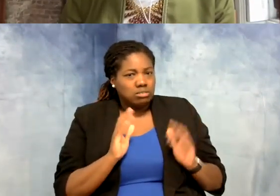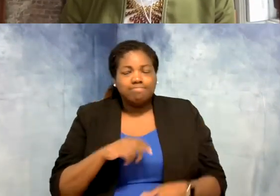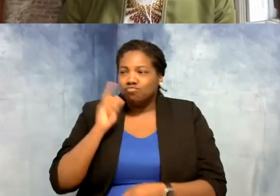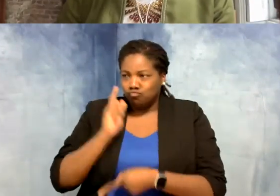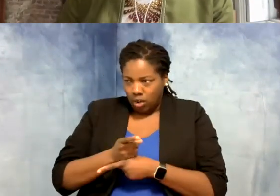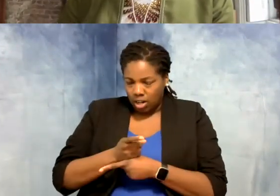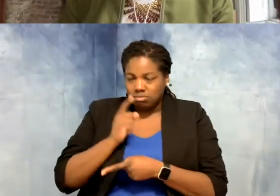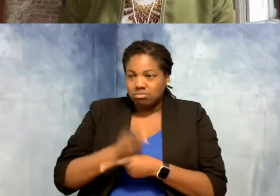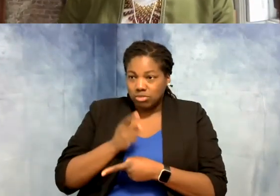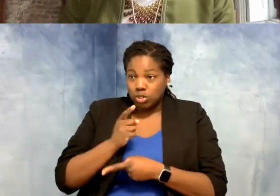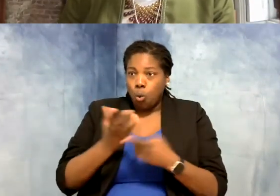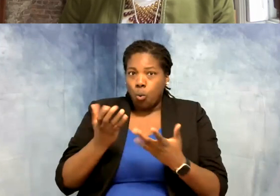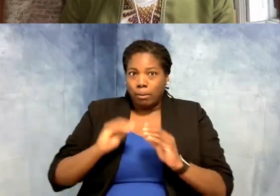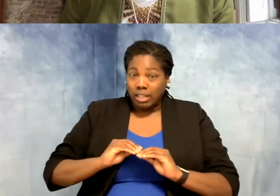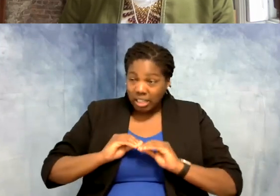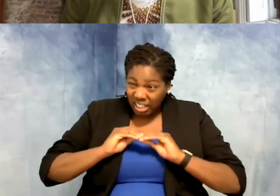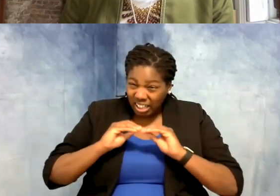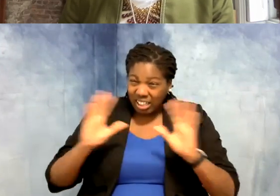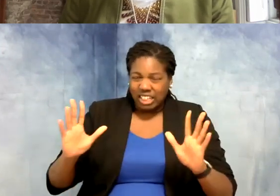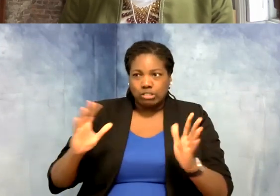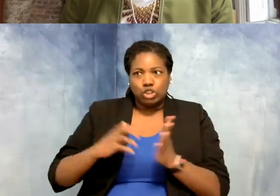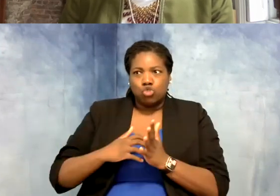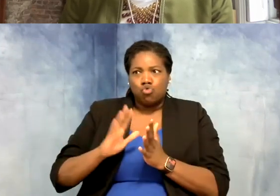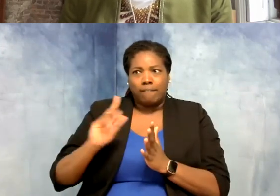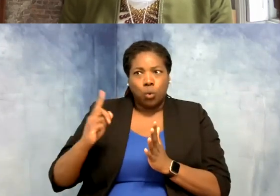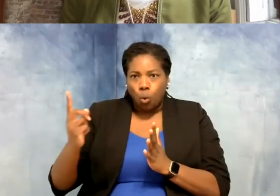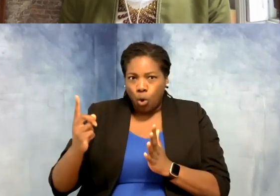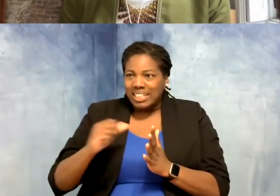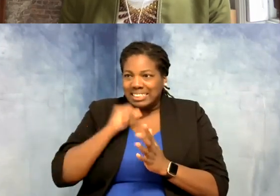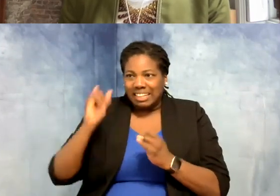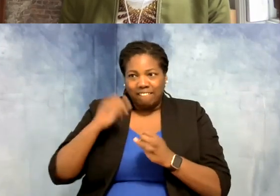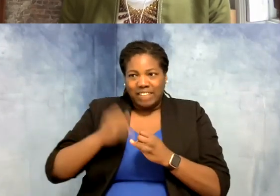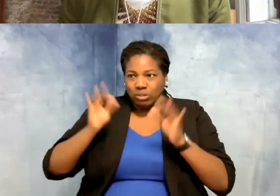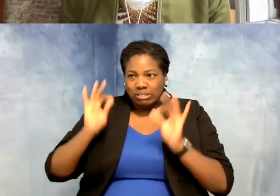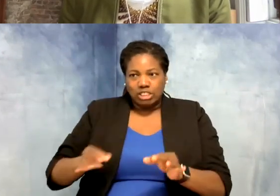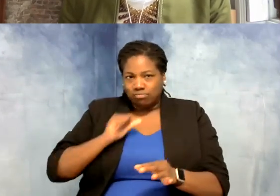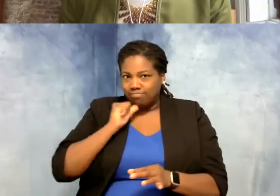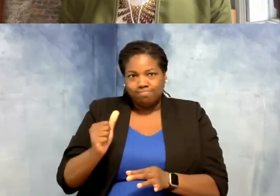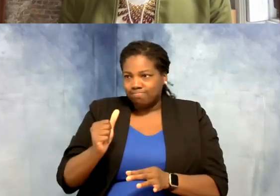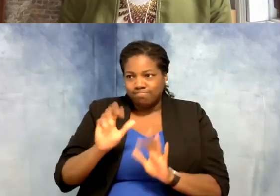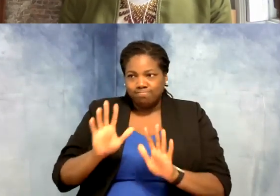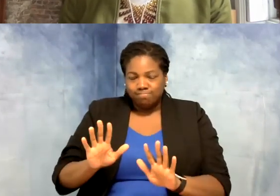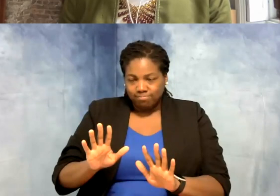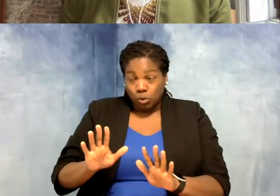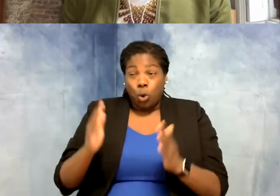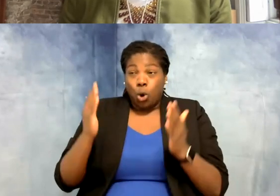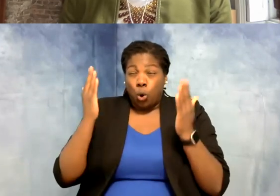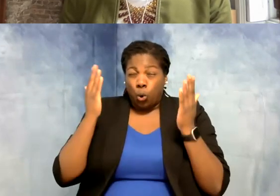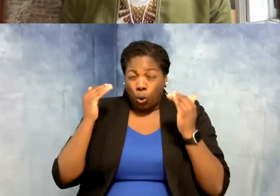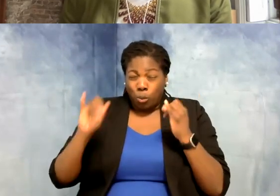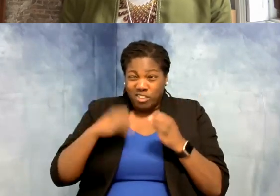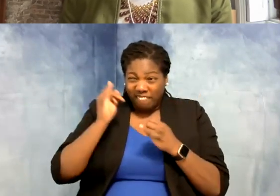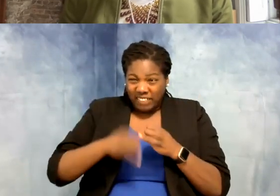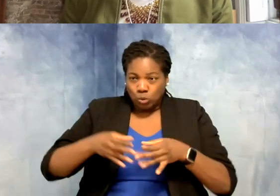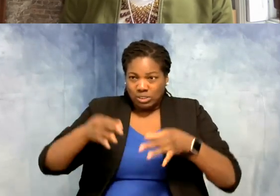Absolutely. And we want to make clear that it's just a draft opinion, it is not the final decision by the Supreme Court. We hope that in the final